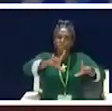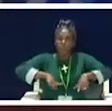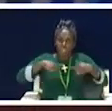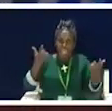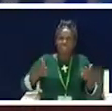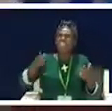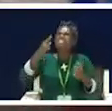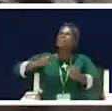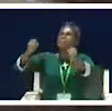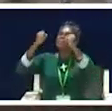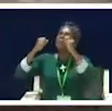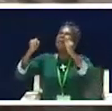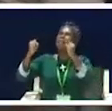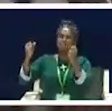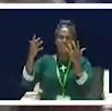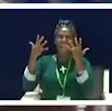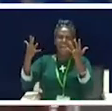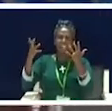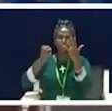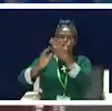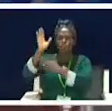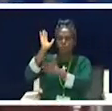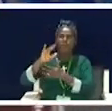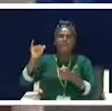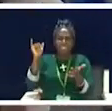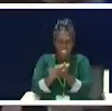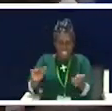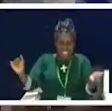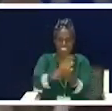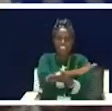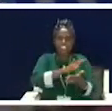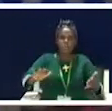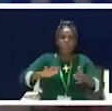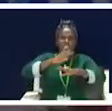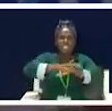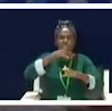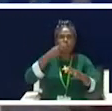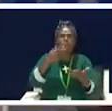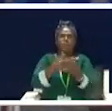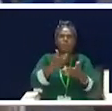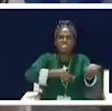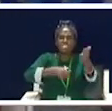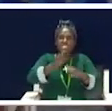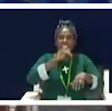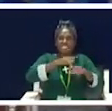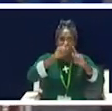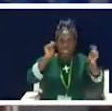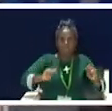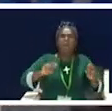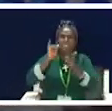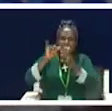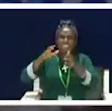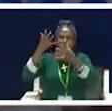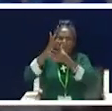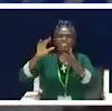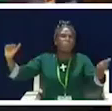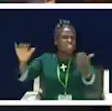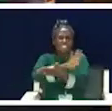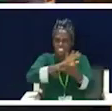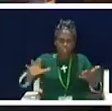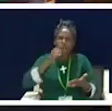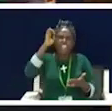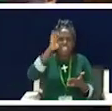God that overturned the table of the money changer in the temple, that same arm will destroy evil